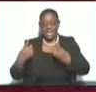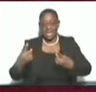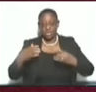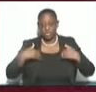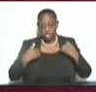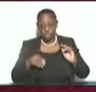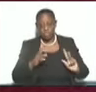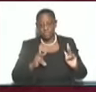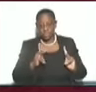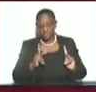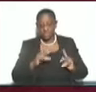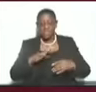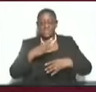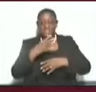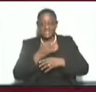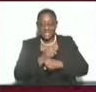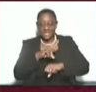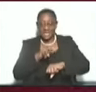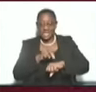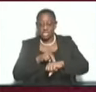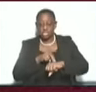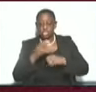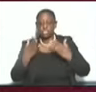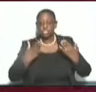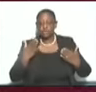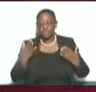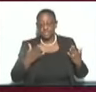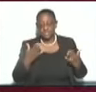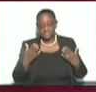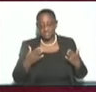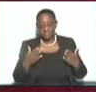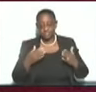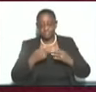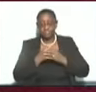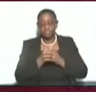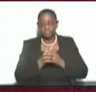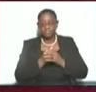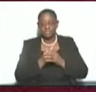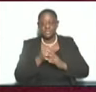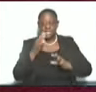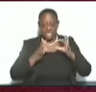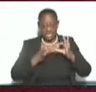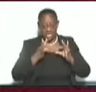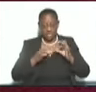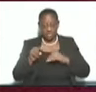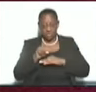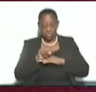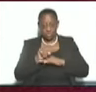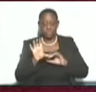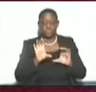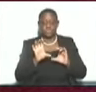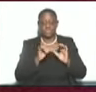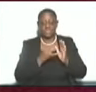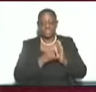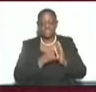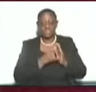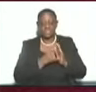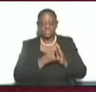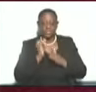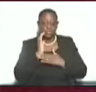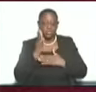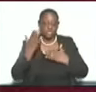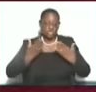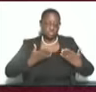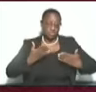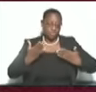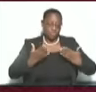register for national service. The participants in this program will serve to meet